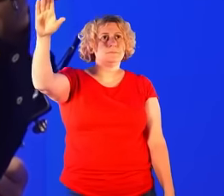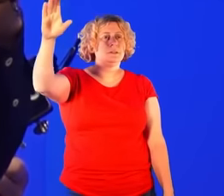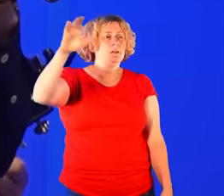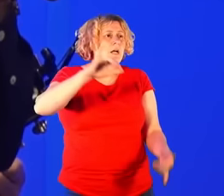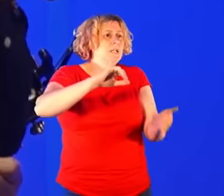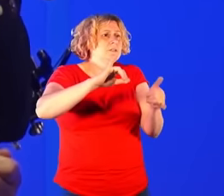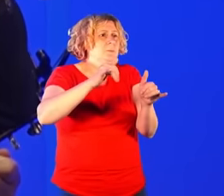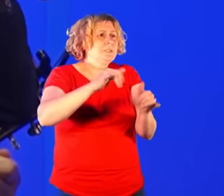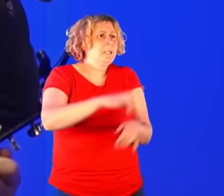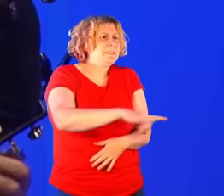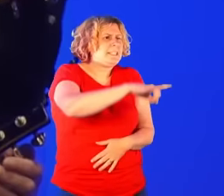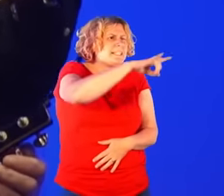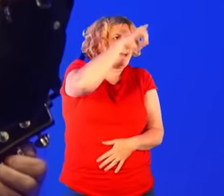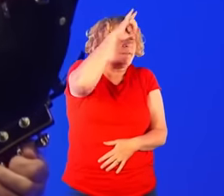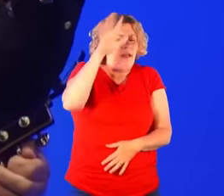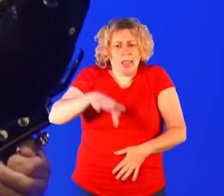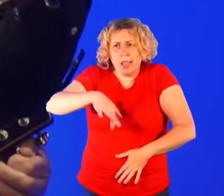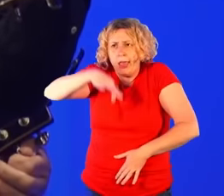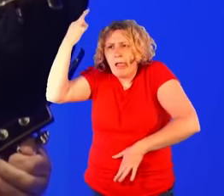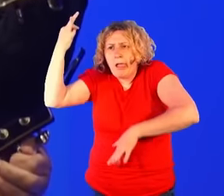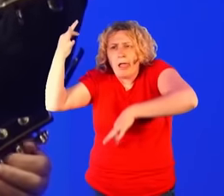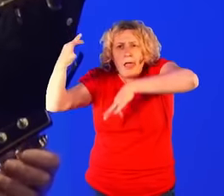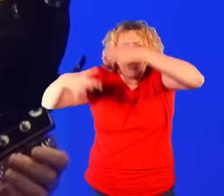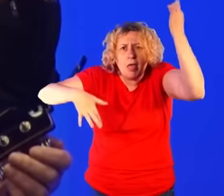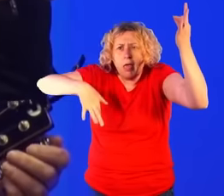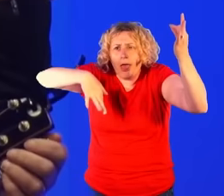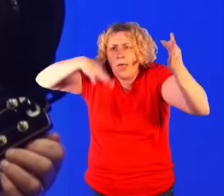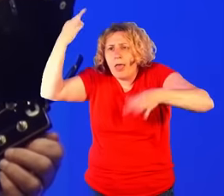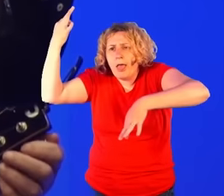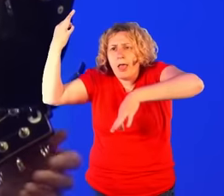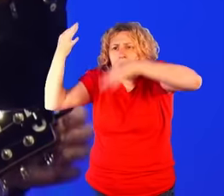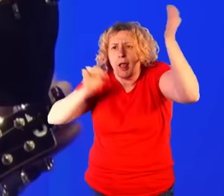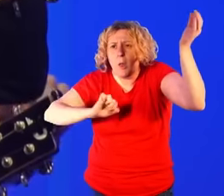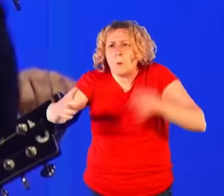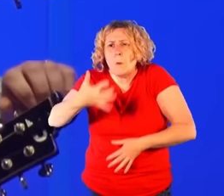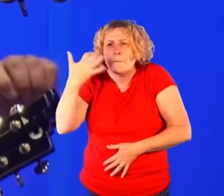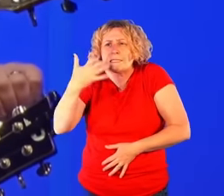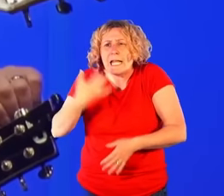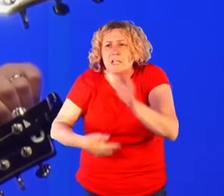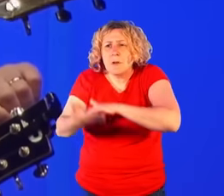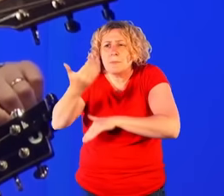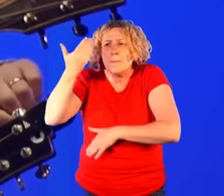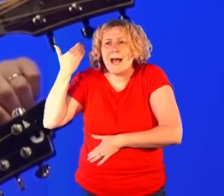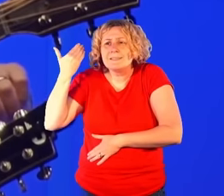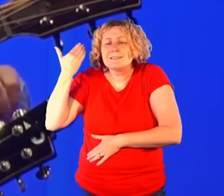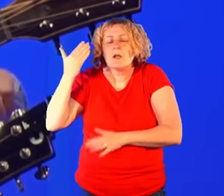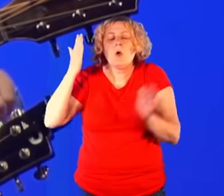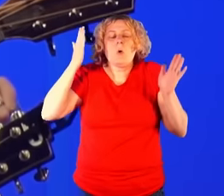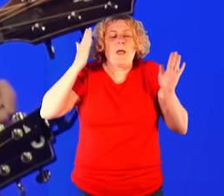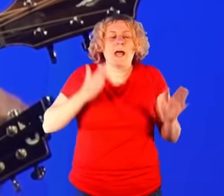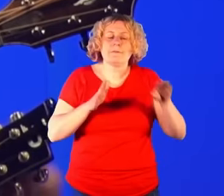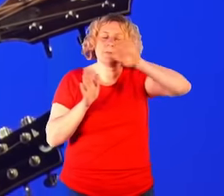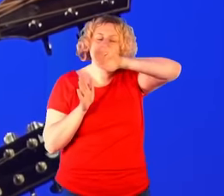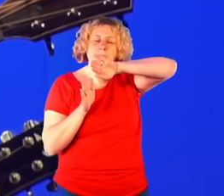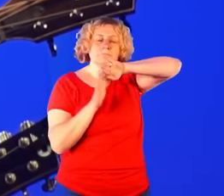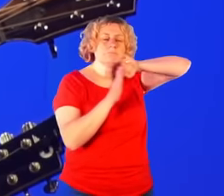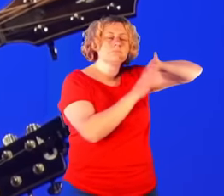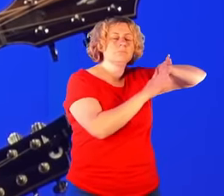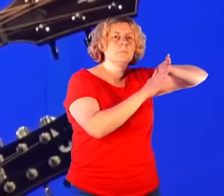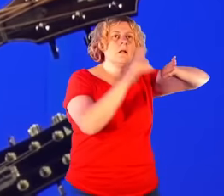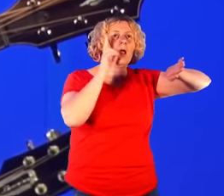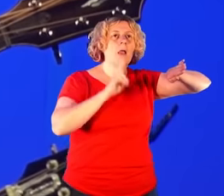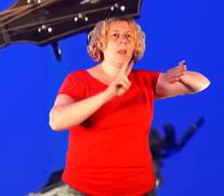from our past, we have to look at the cross. We look at the cross and see the finished work of